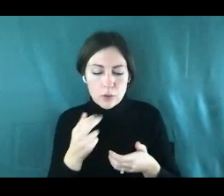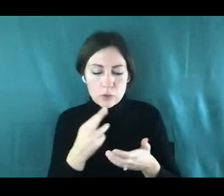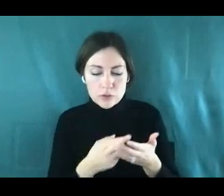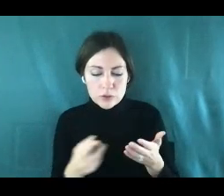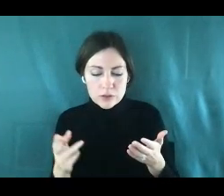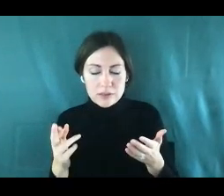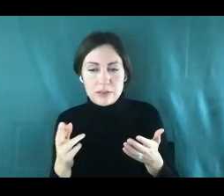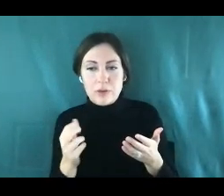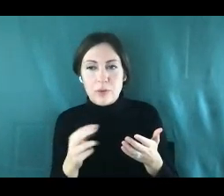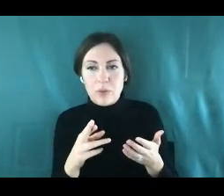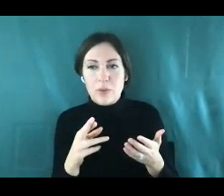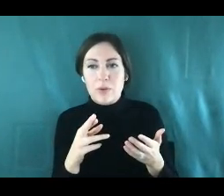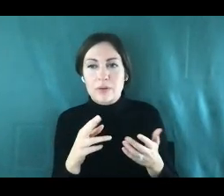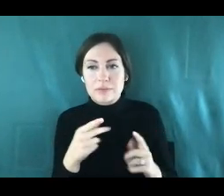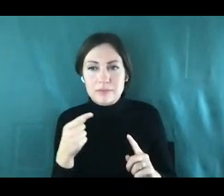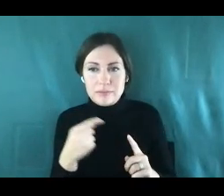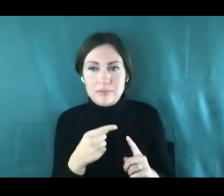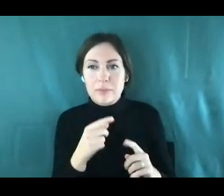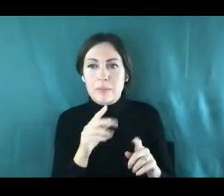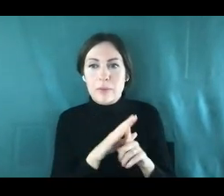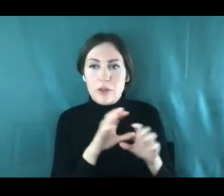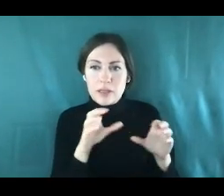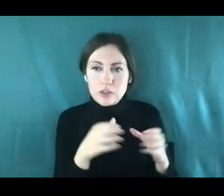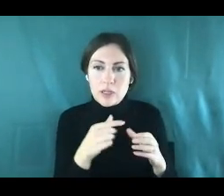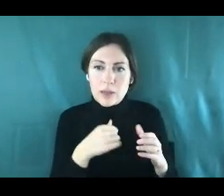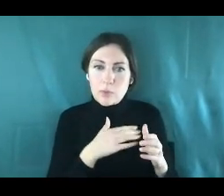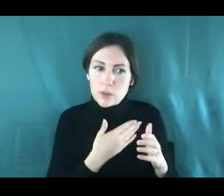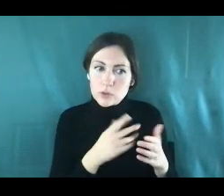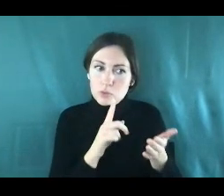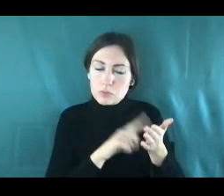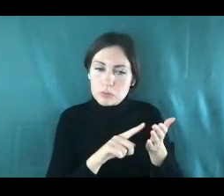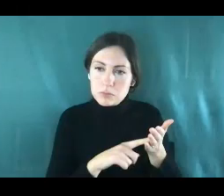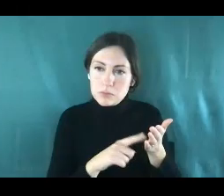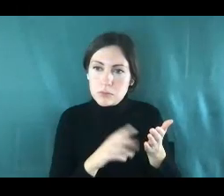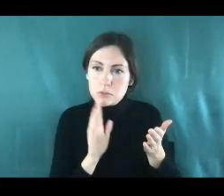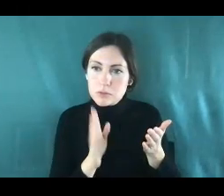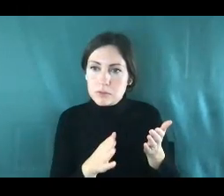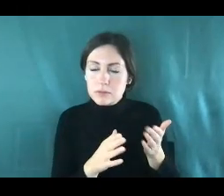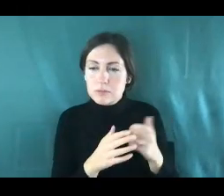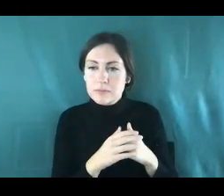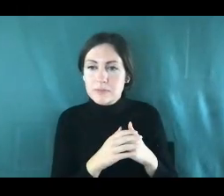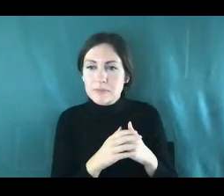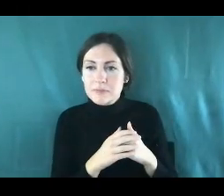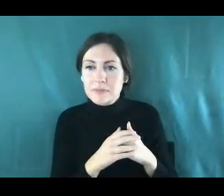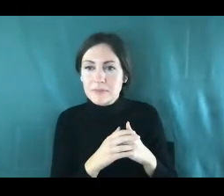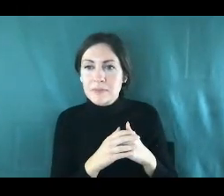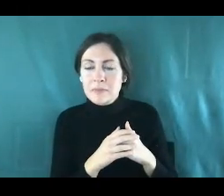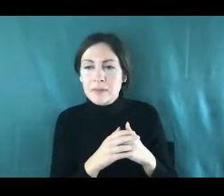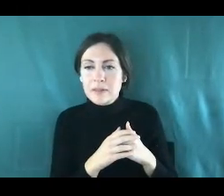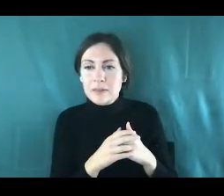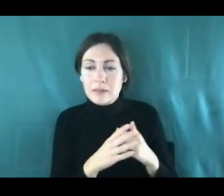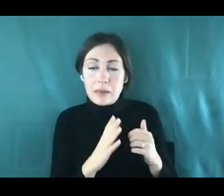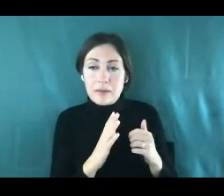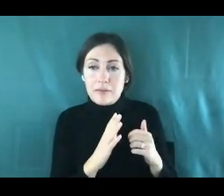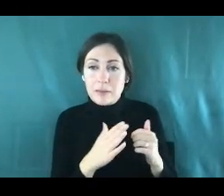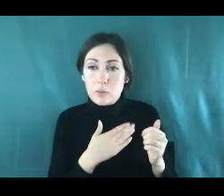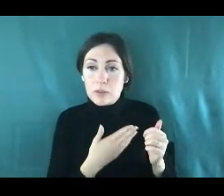specific population or trend that you want me to work on or look up, I am open to look into that.